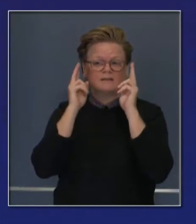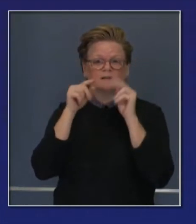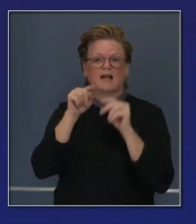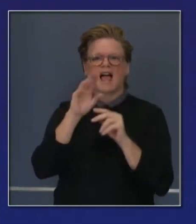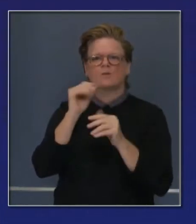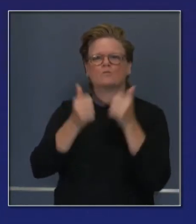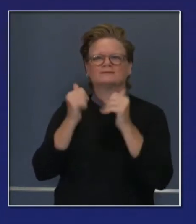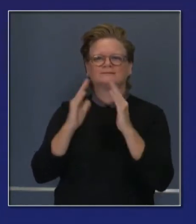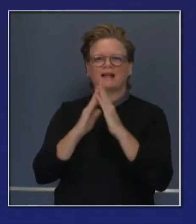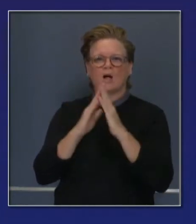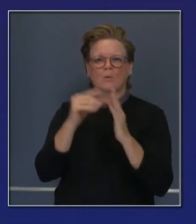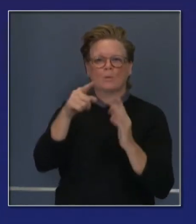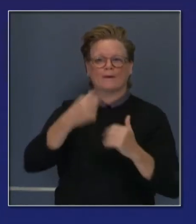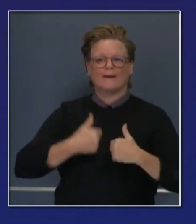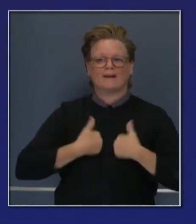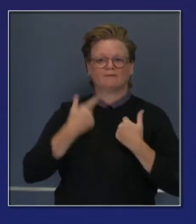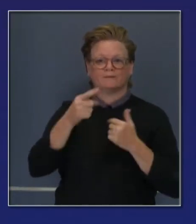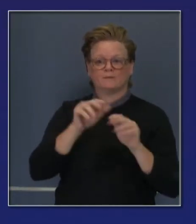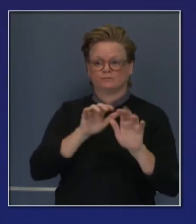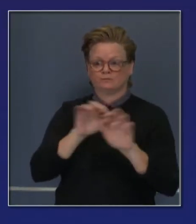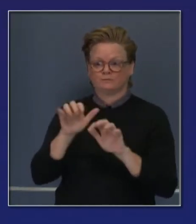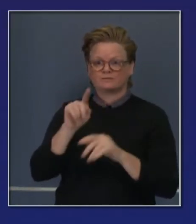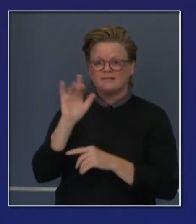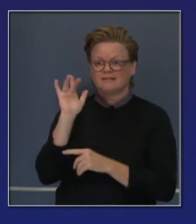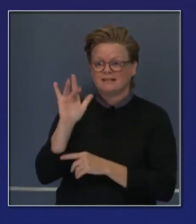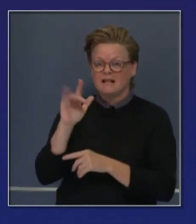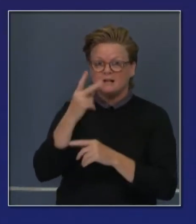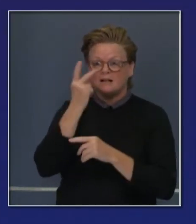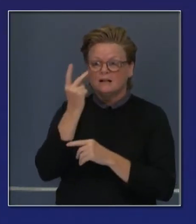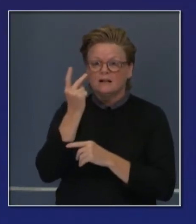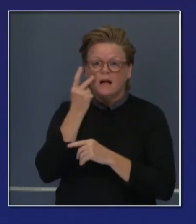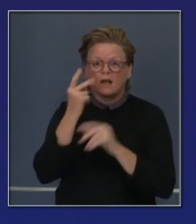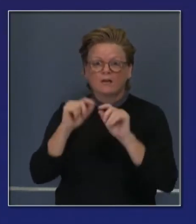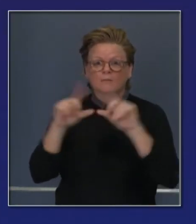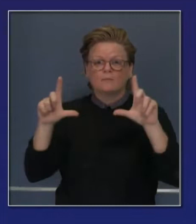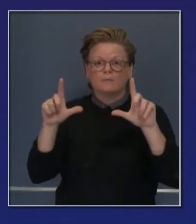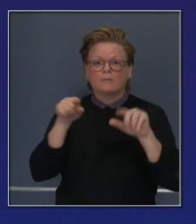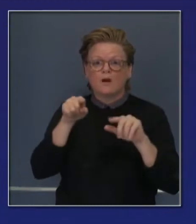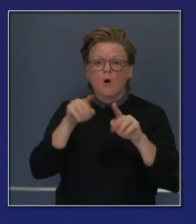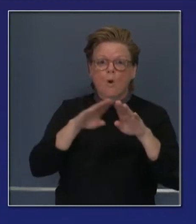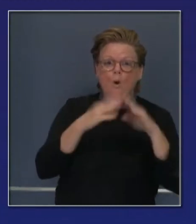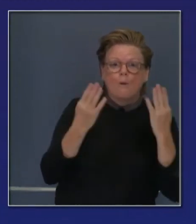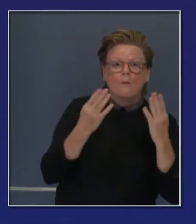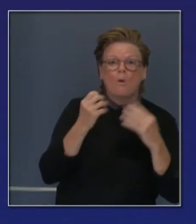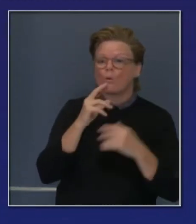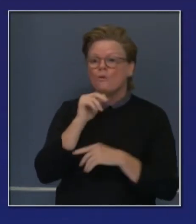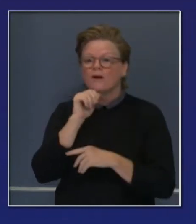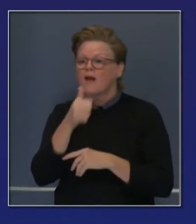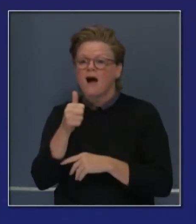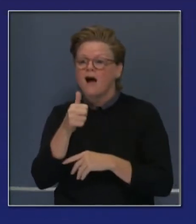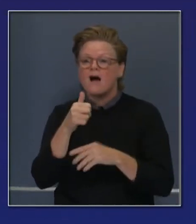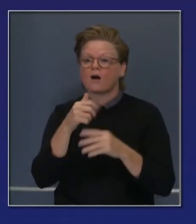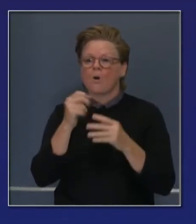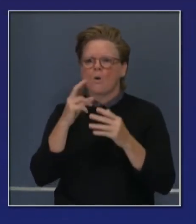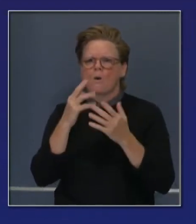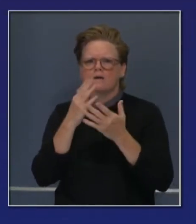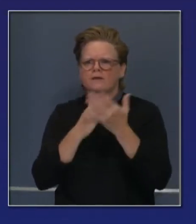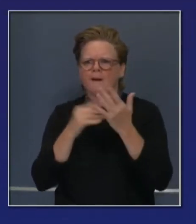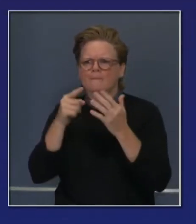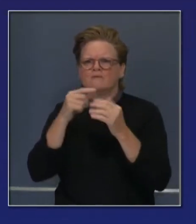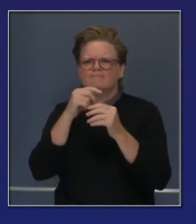that sector, whether it's open, or the degree that it's open. And as you can see here, that hair salons and barbershops